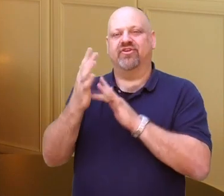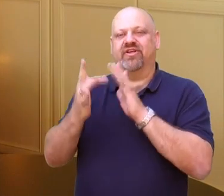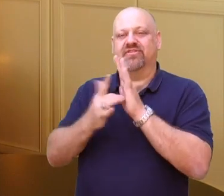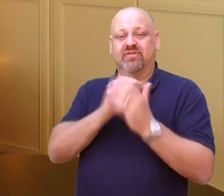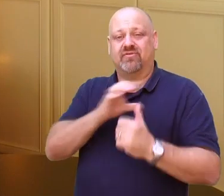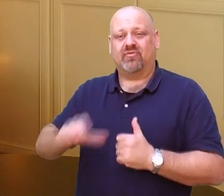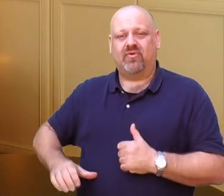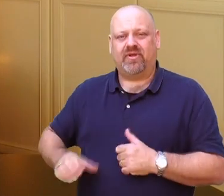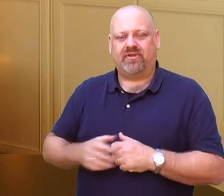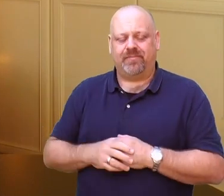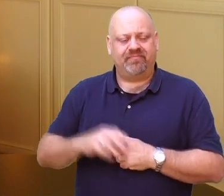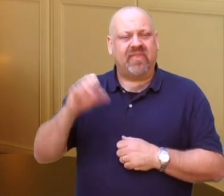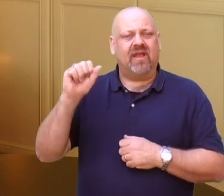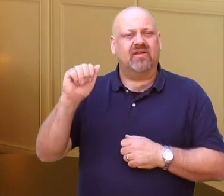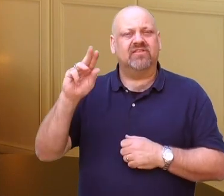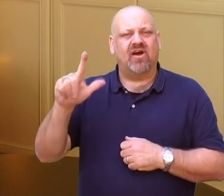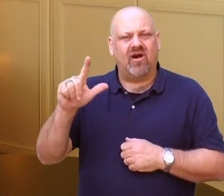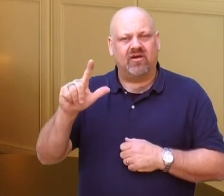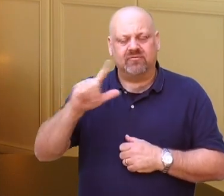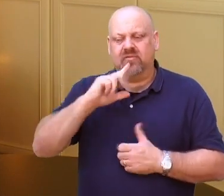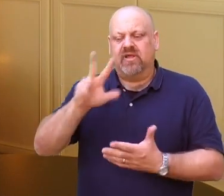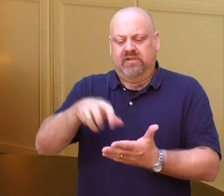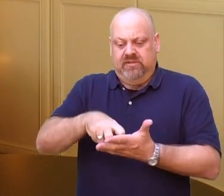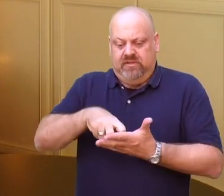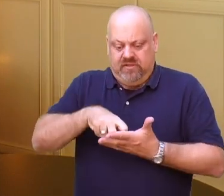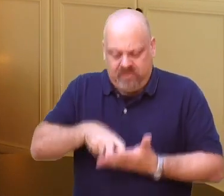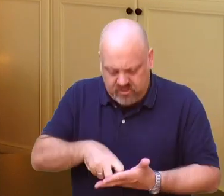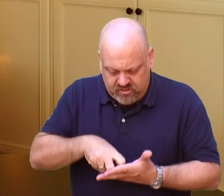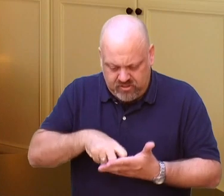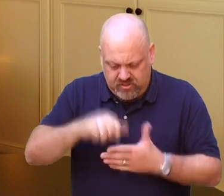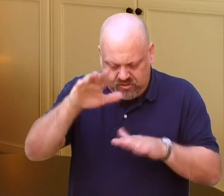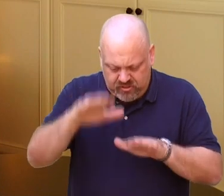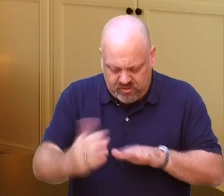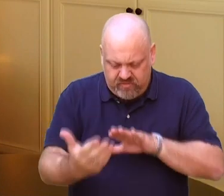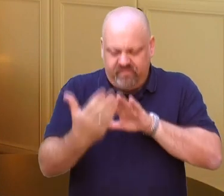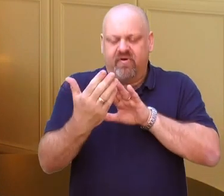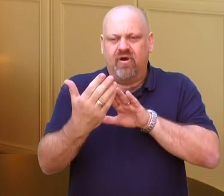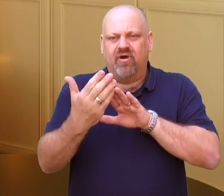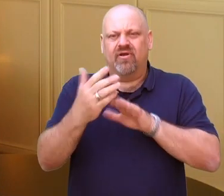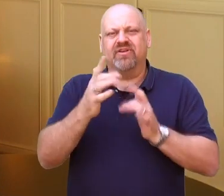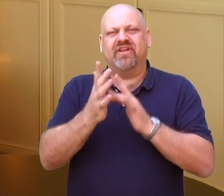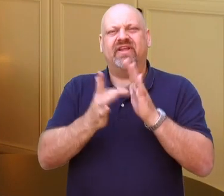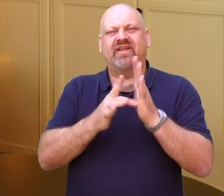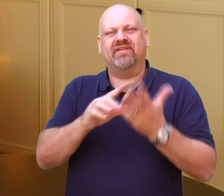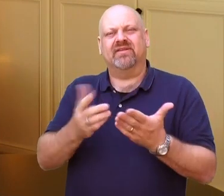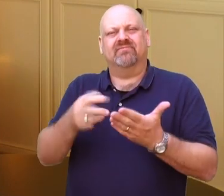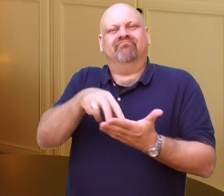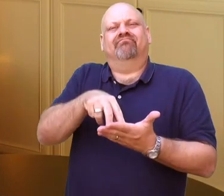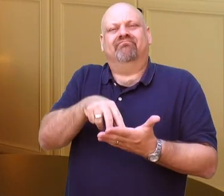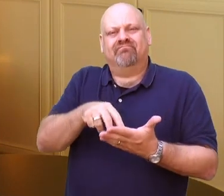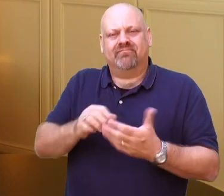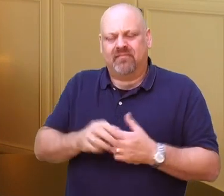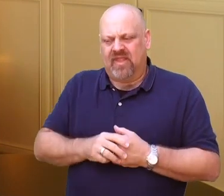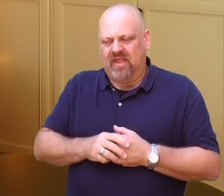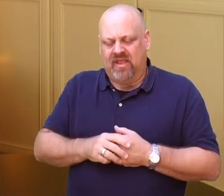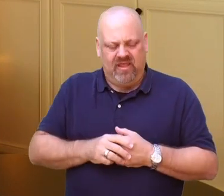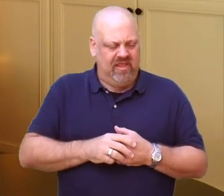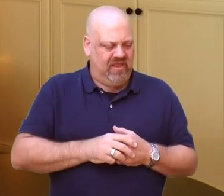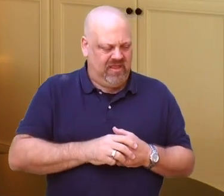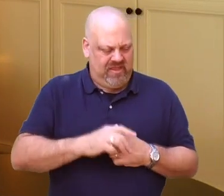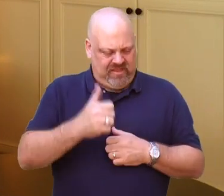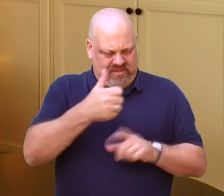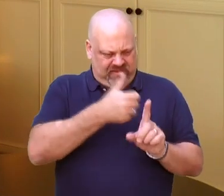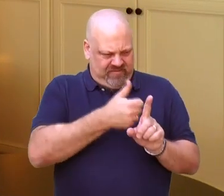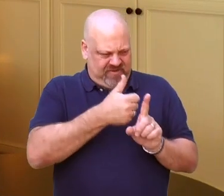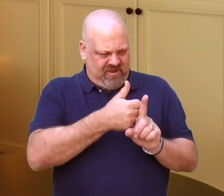Christ. Saul literally fell to his knees before the resurrected Jesus. He had put himself